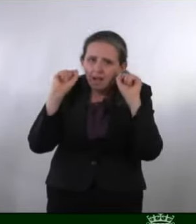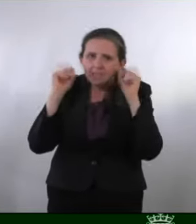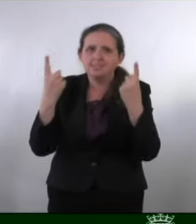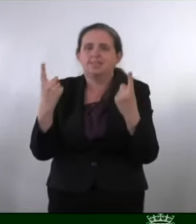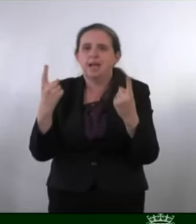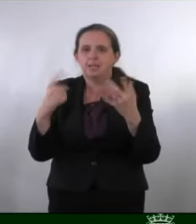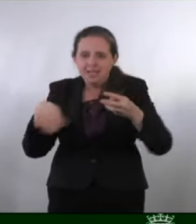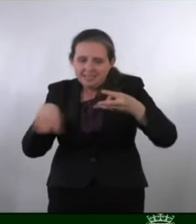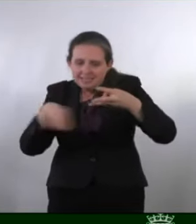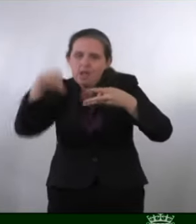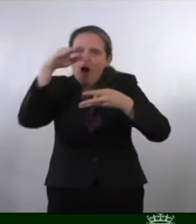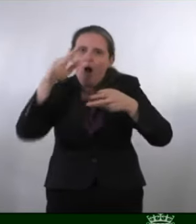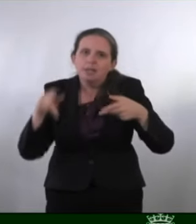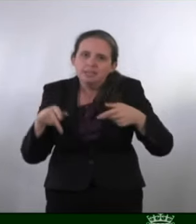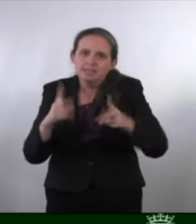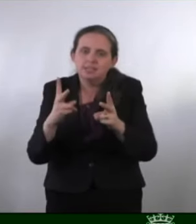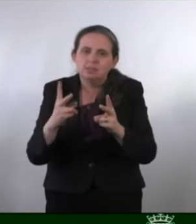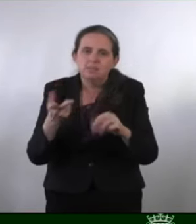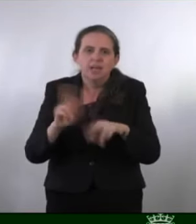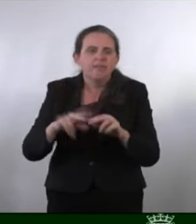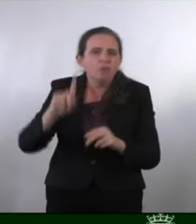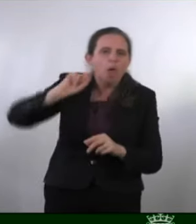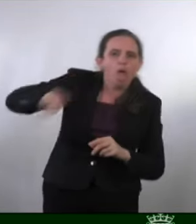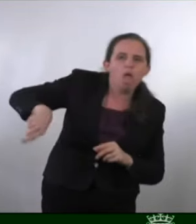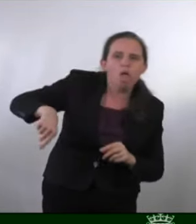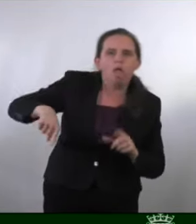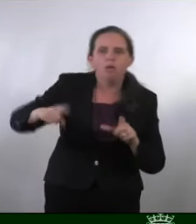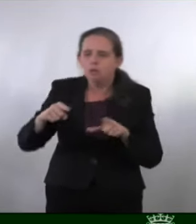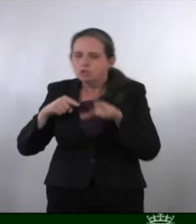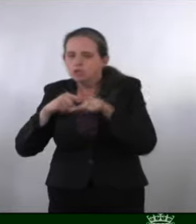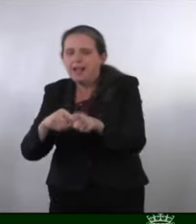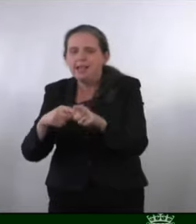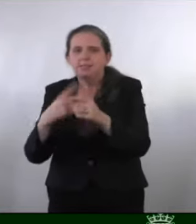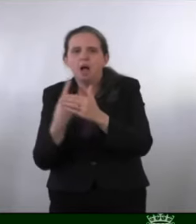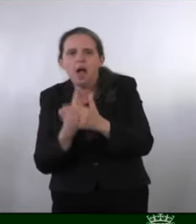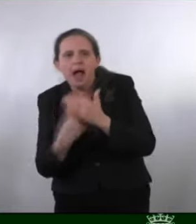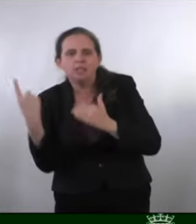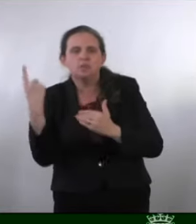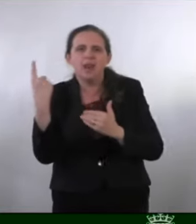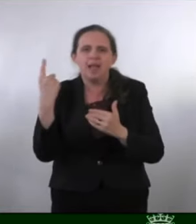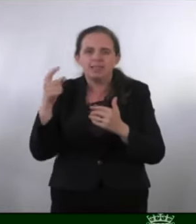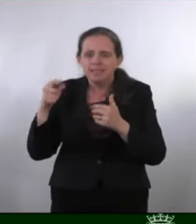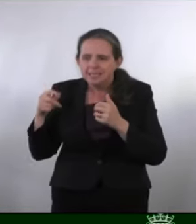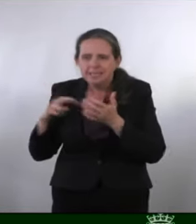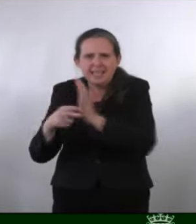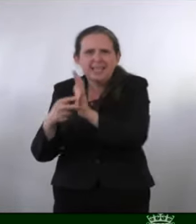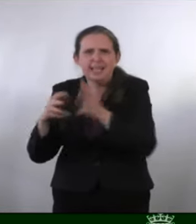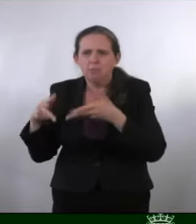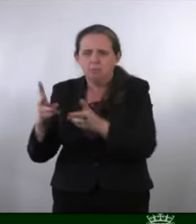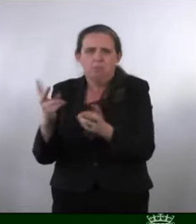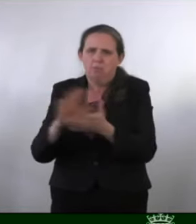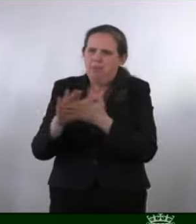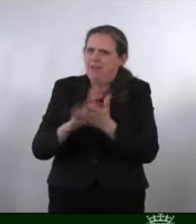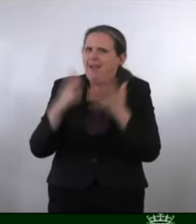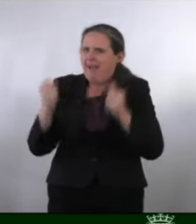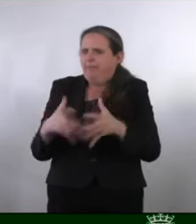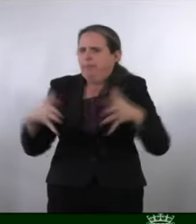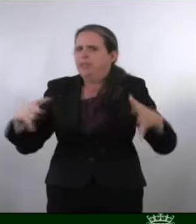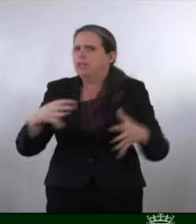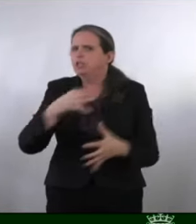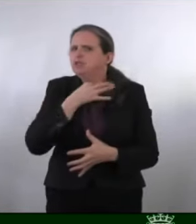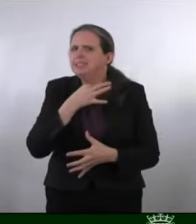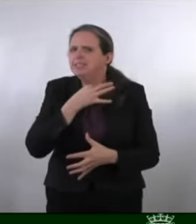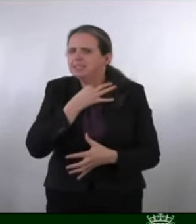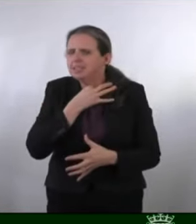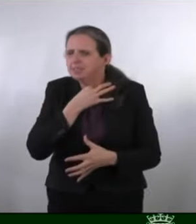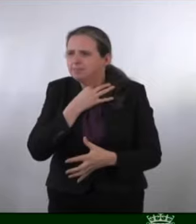system, abandoning trace and isolate, or not getting trace and isolate where it is, we are running a major risk. Mr. Speaker, this isn't